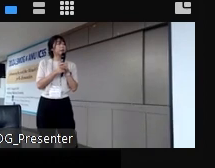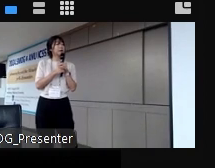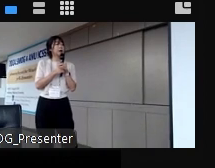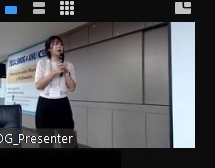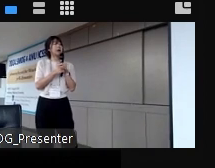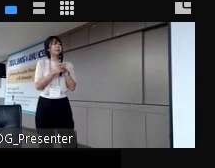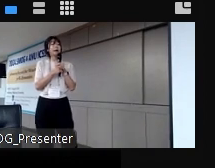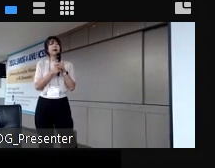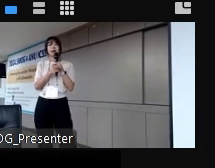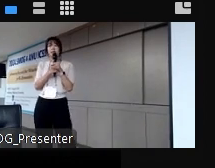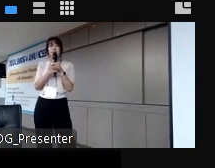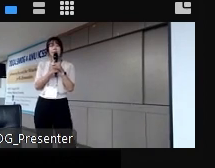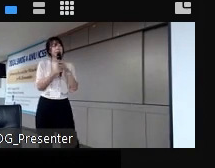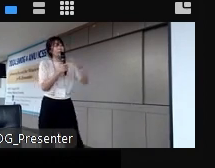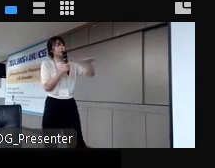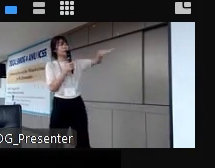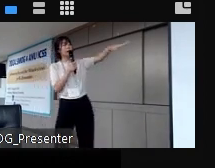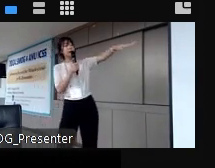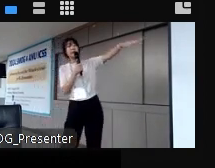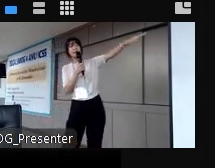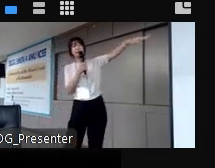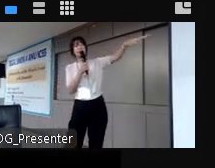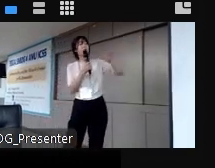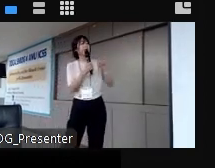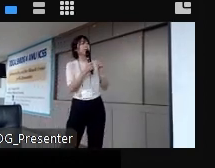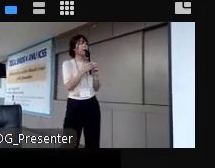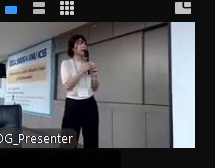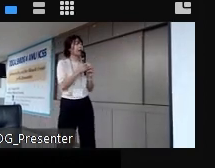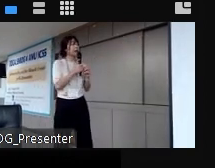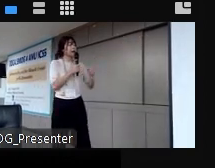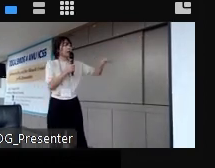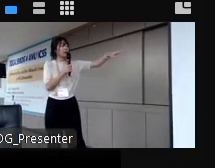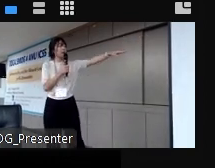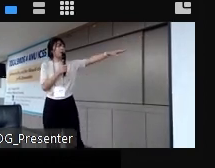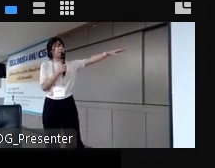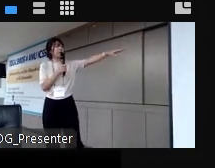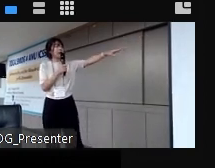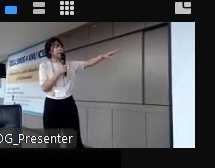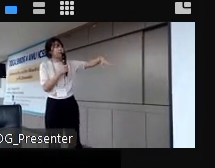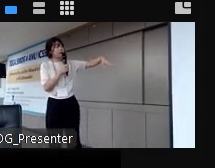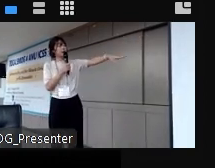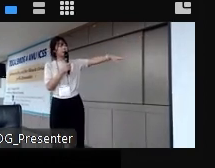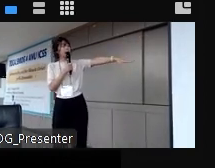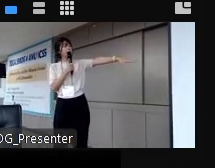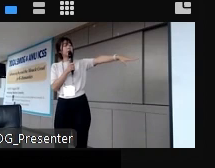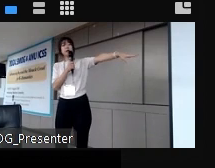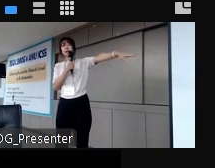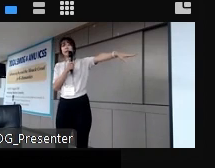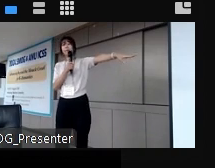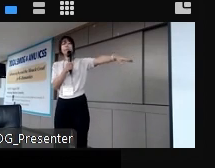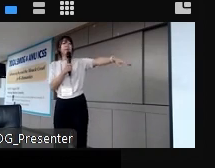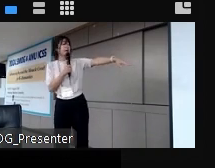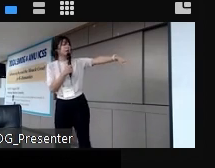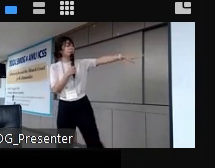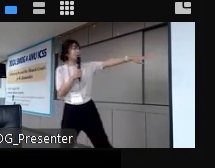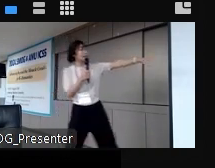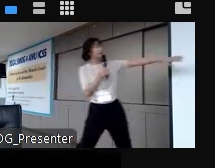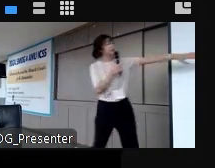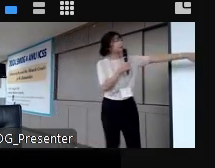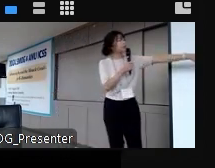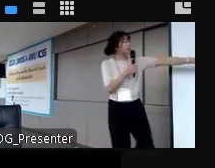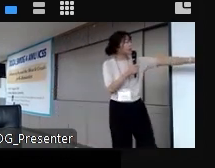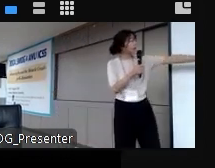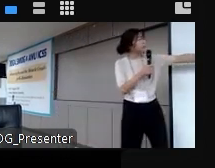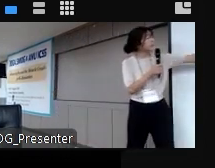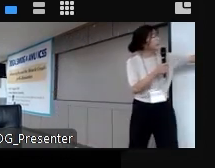float down and the man collects them. So collecting is the important predicate. The birds laugh, the collector looks up. In the sign language,